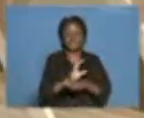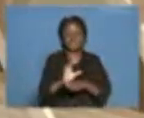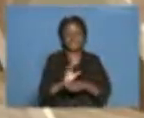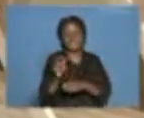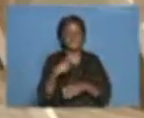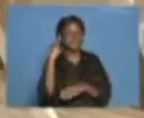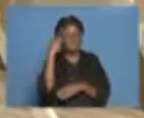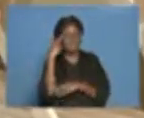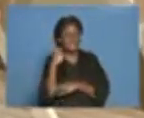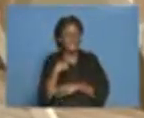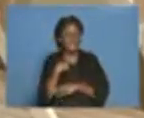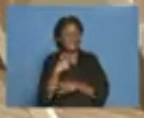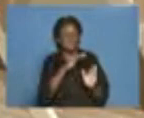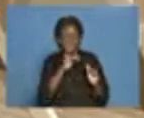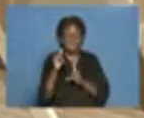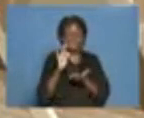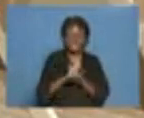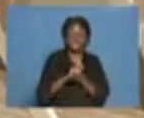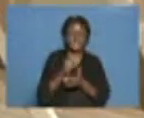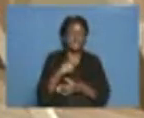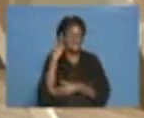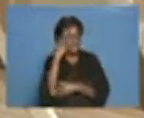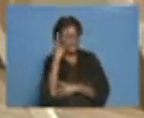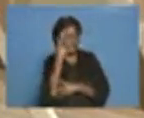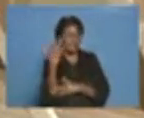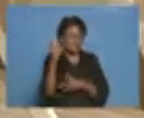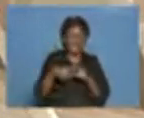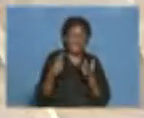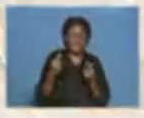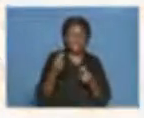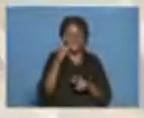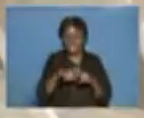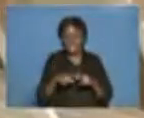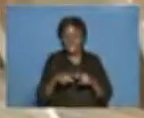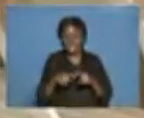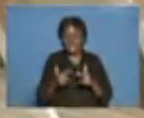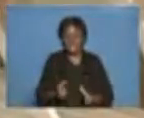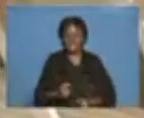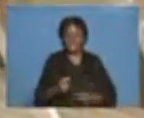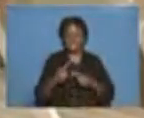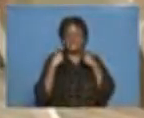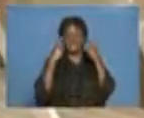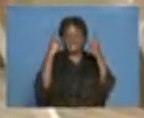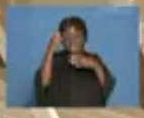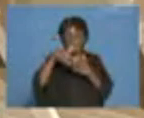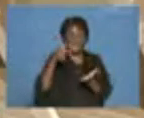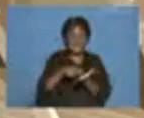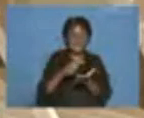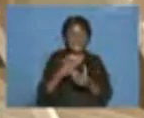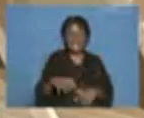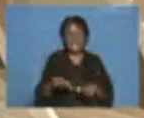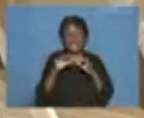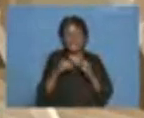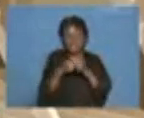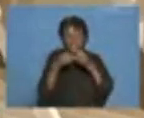the school, so. And I realize one thing you can't do, you can't make in this life without a trade. And do my landscaping as a side business.